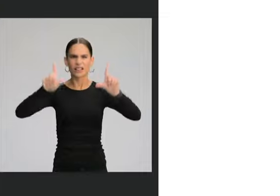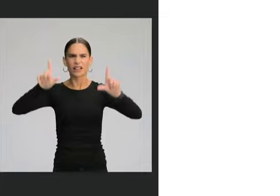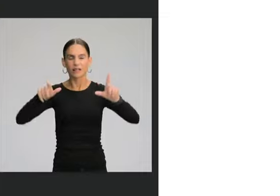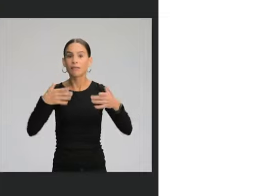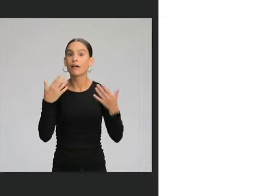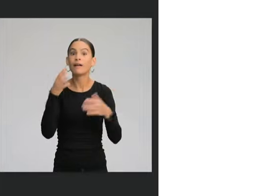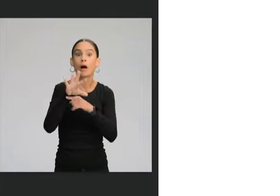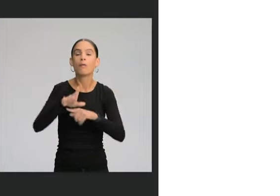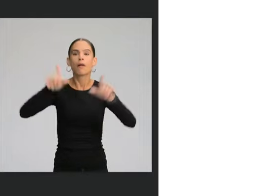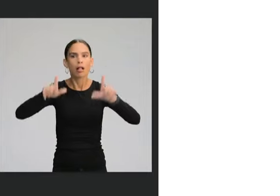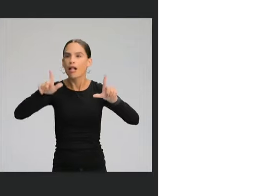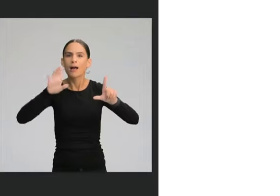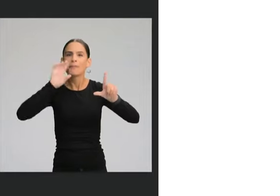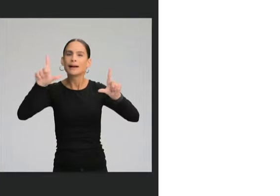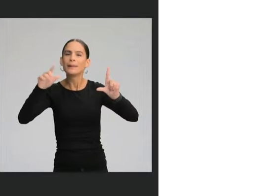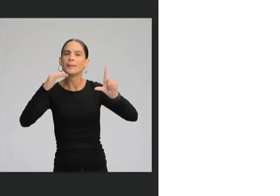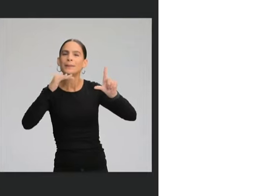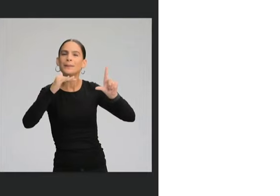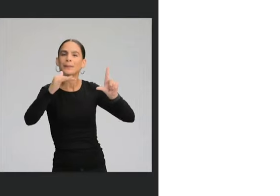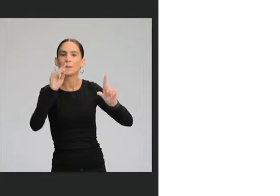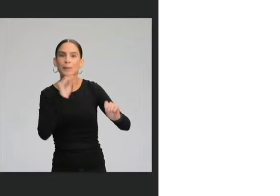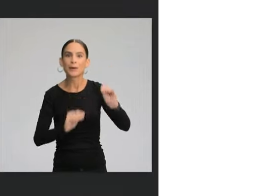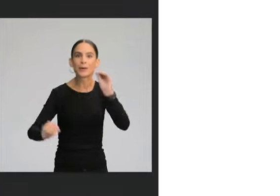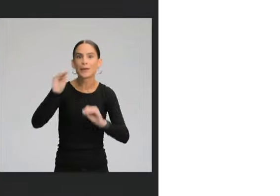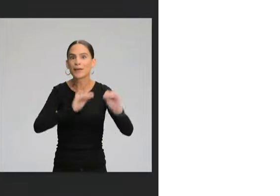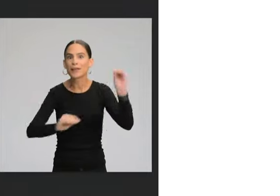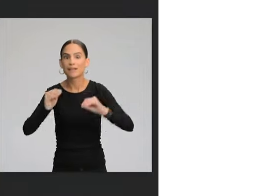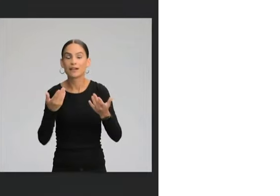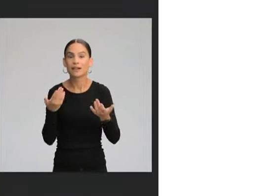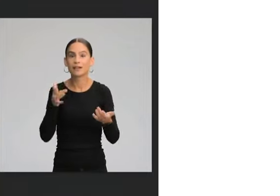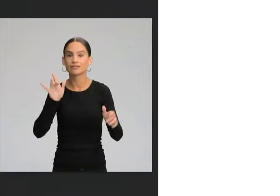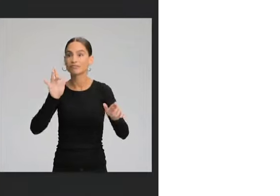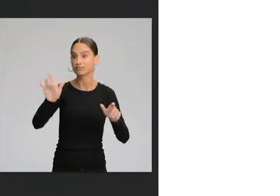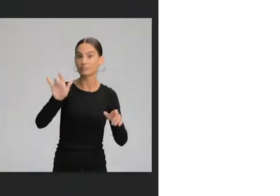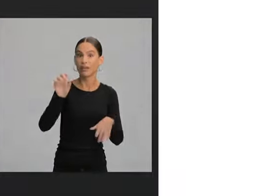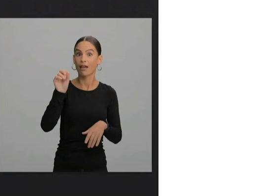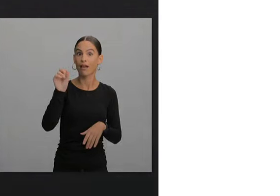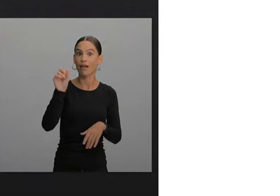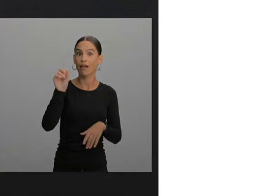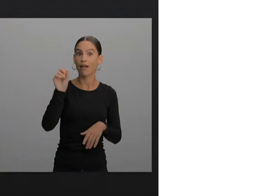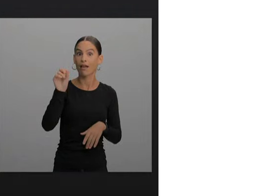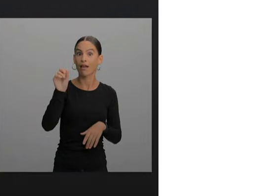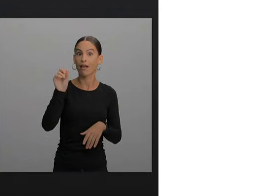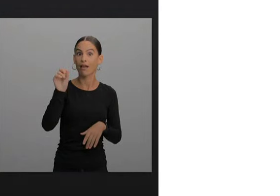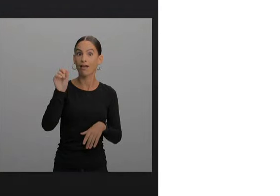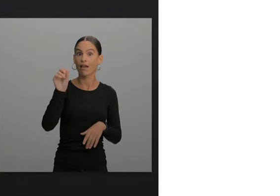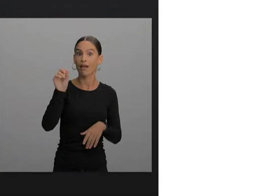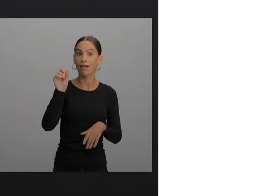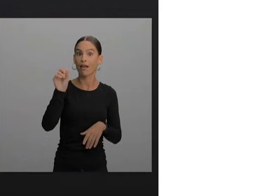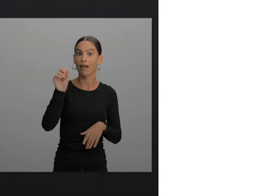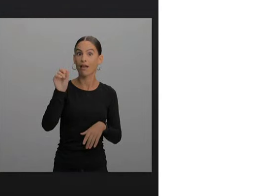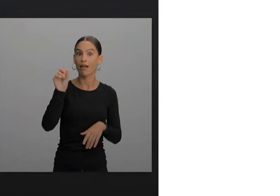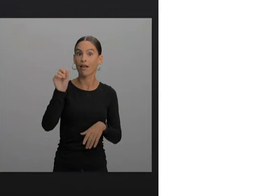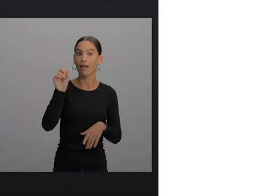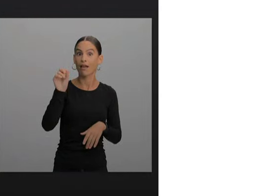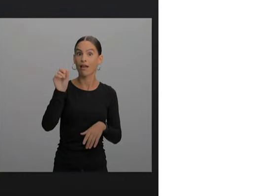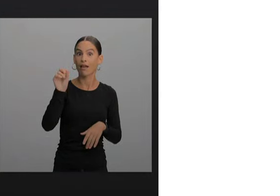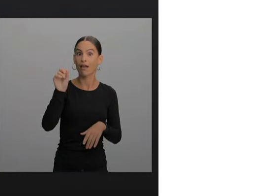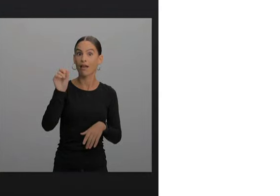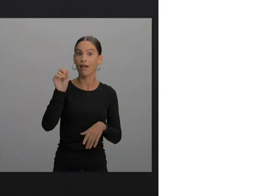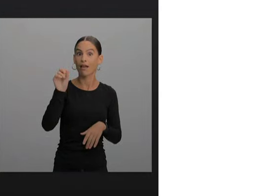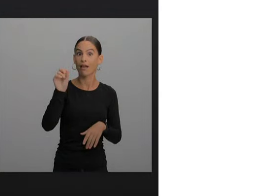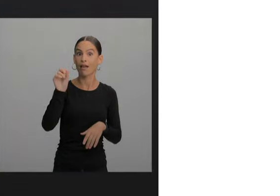when you're in the middle of the action. Okay, that is amazing. Simply toggle it on for great looking, smooth video. All right.